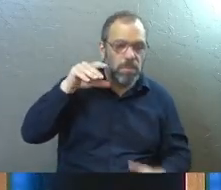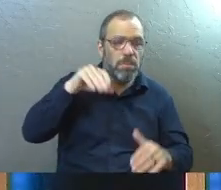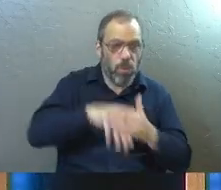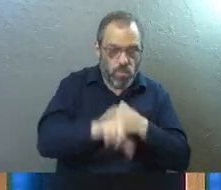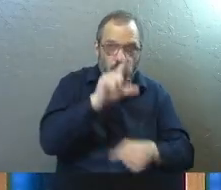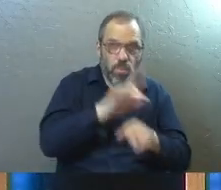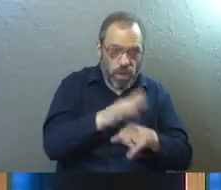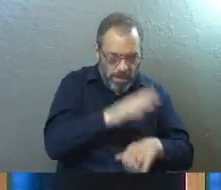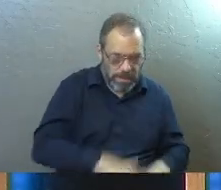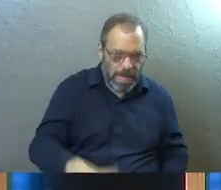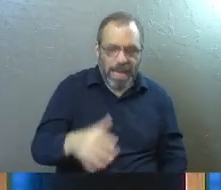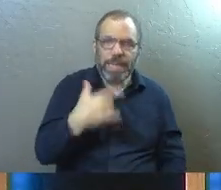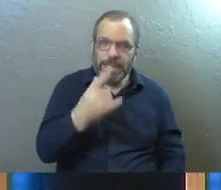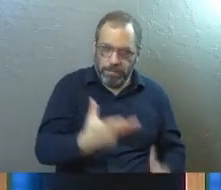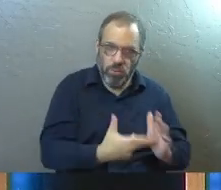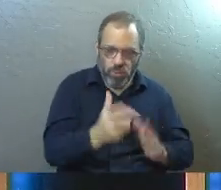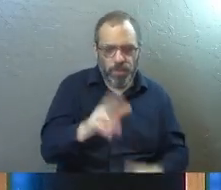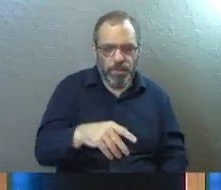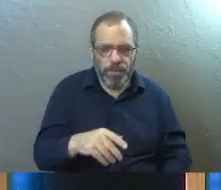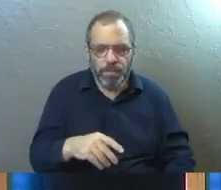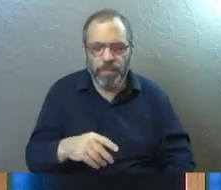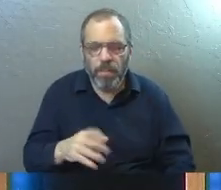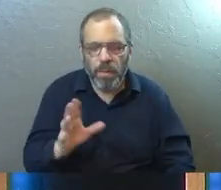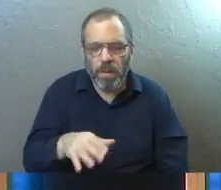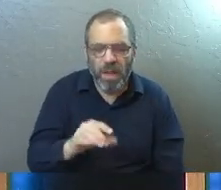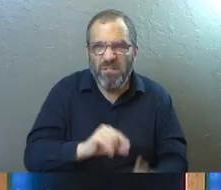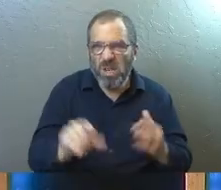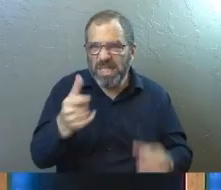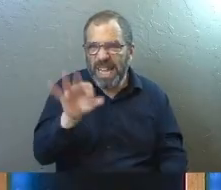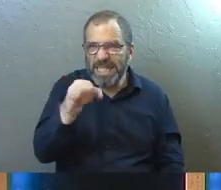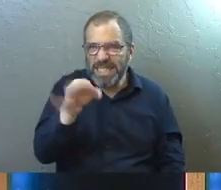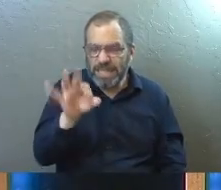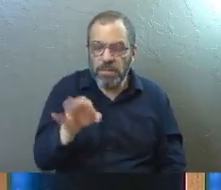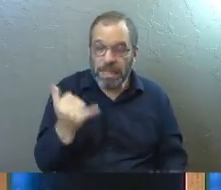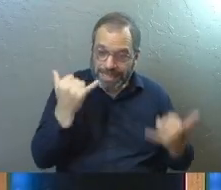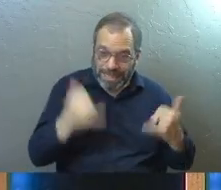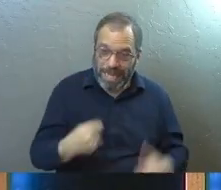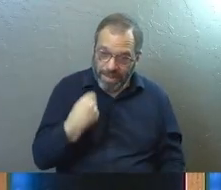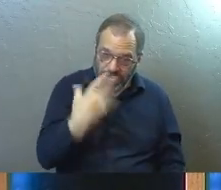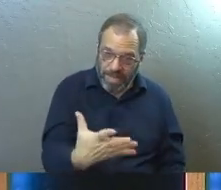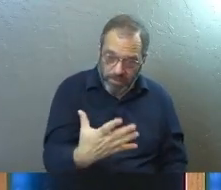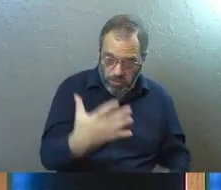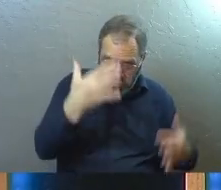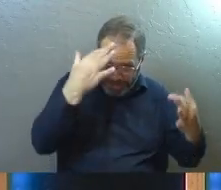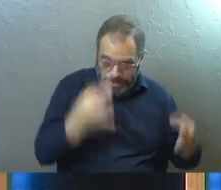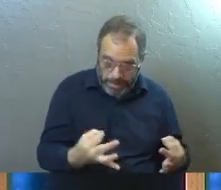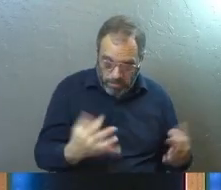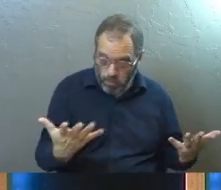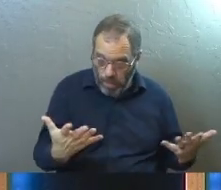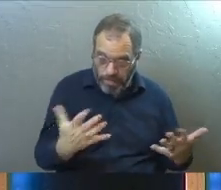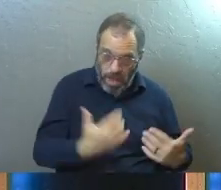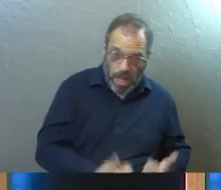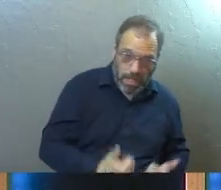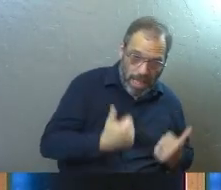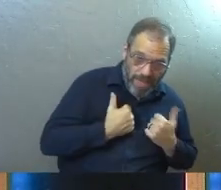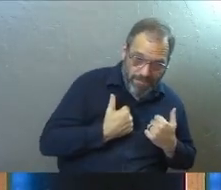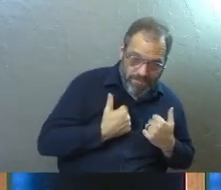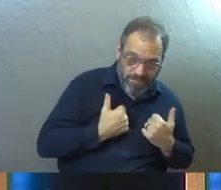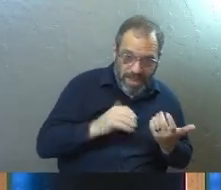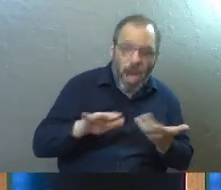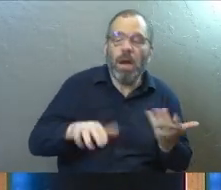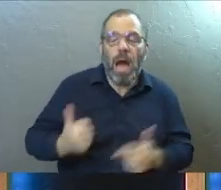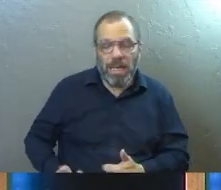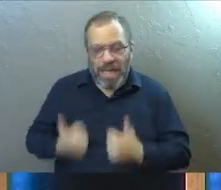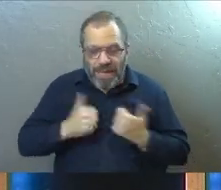given them. And he gives them some truth. And he says this, verse 19, today I have given you the choice between life and